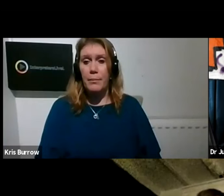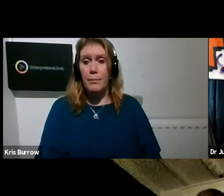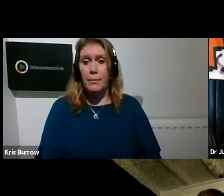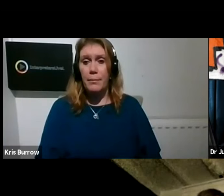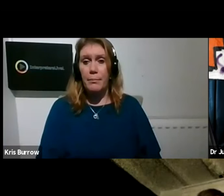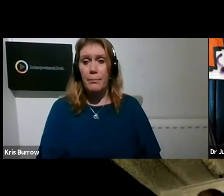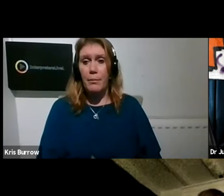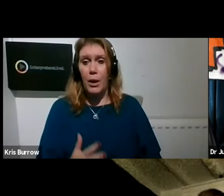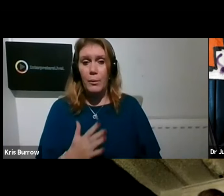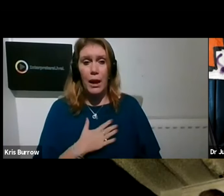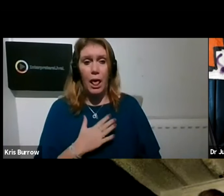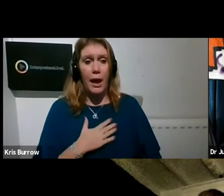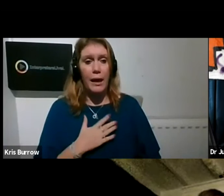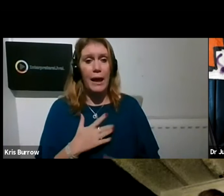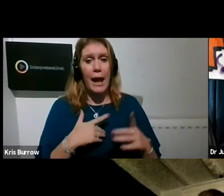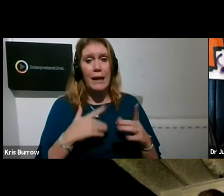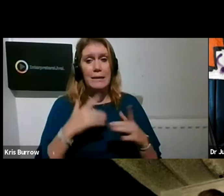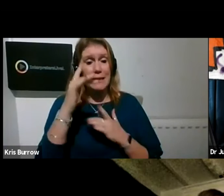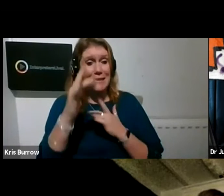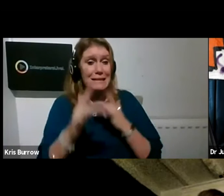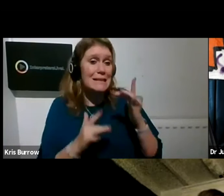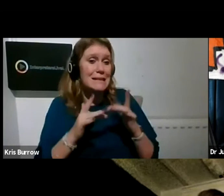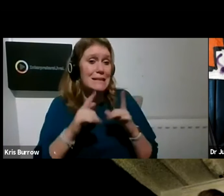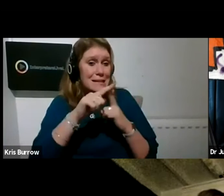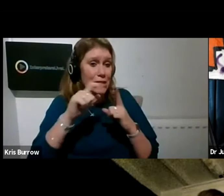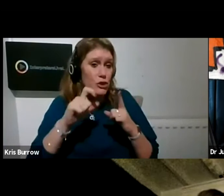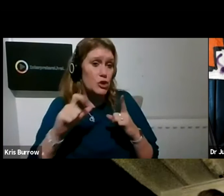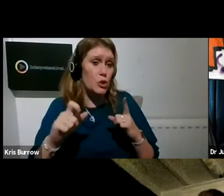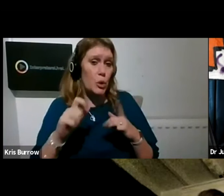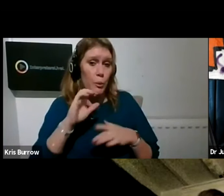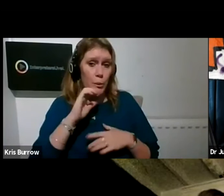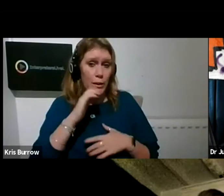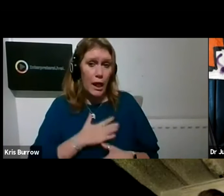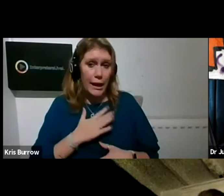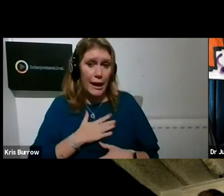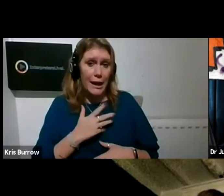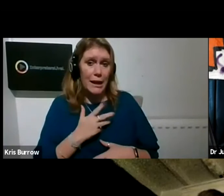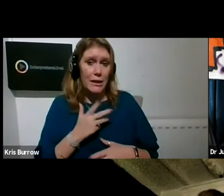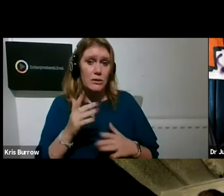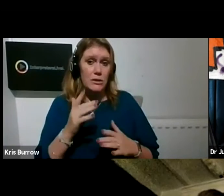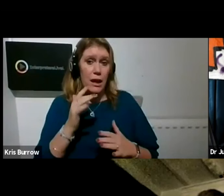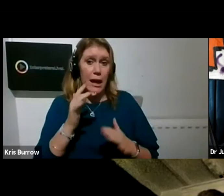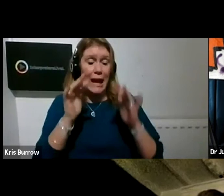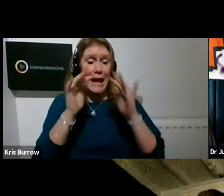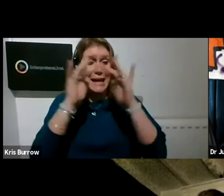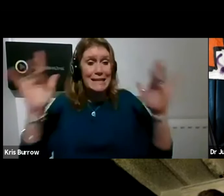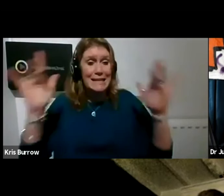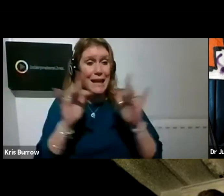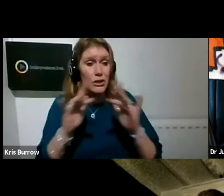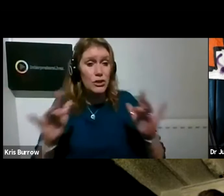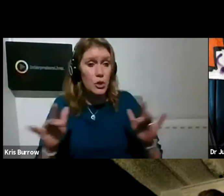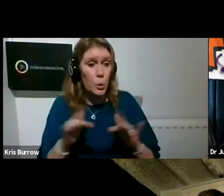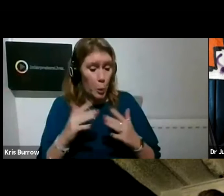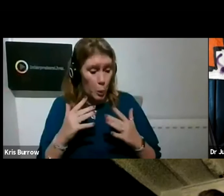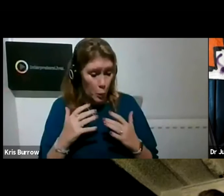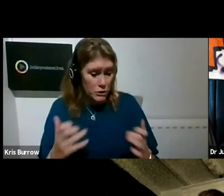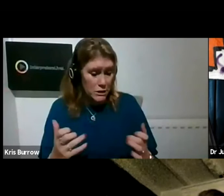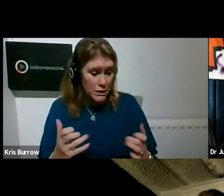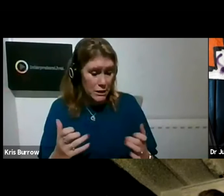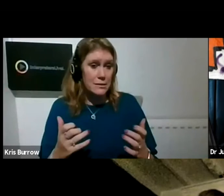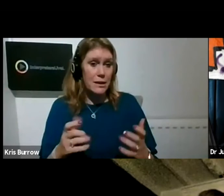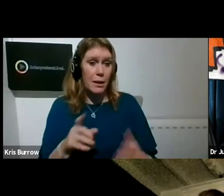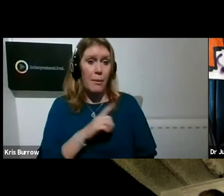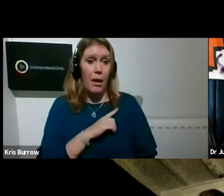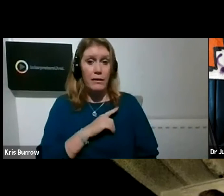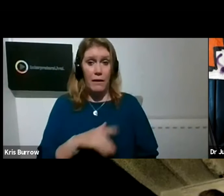and as a digital piece, this is easier, but we'd really like for it to reach an international audience, because I think the UK is in